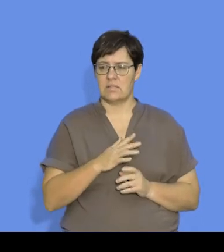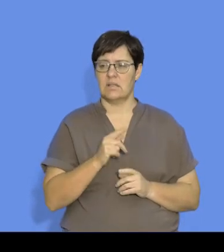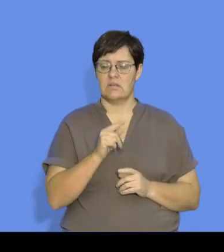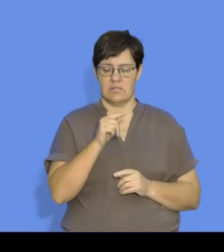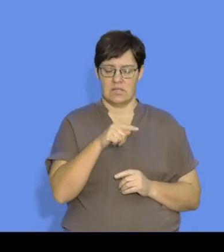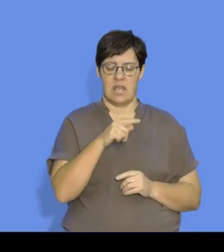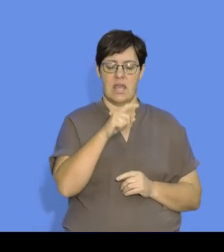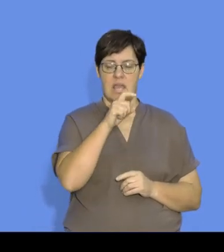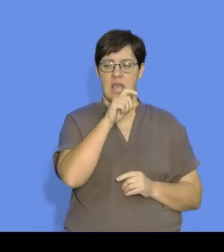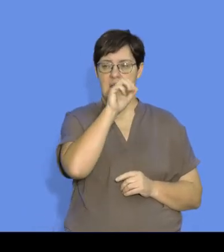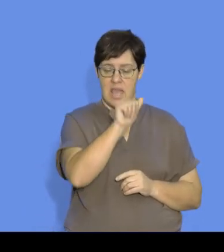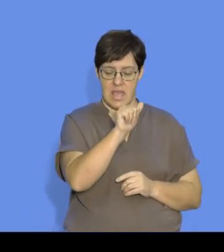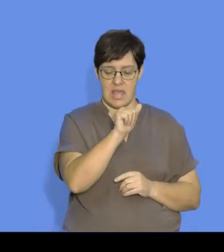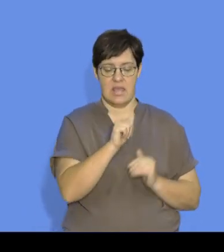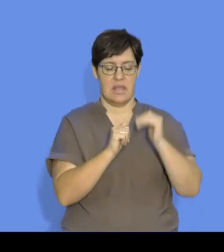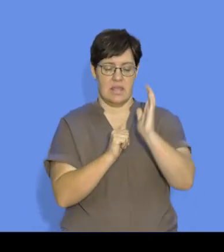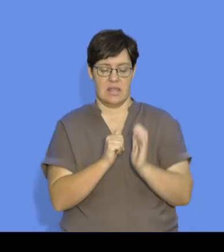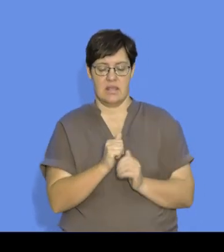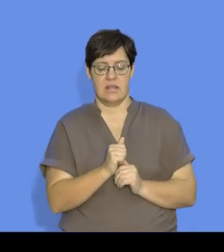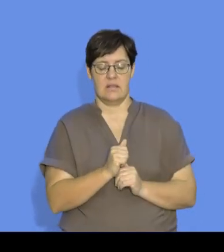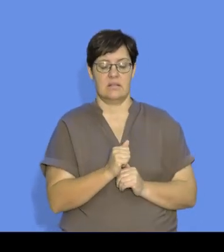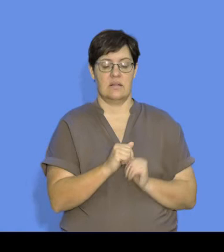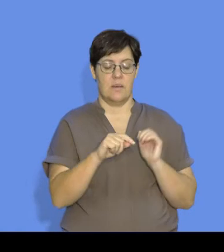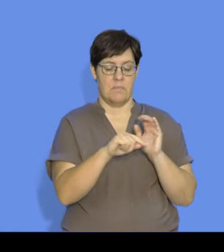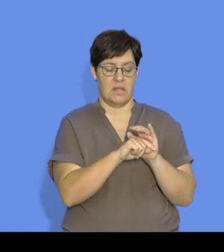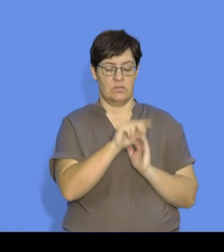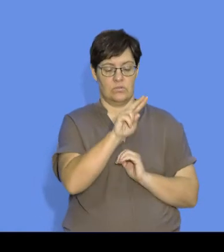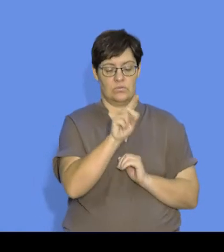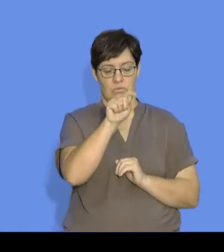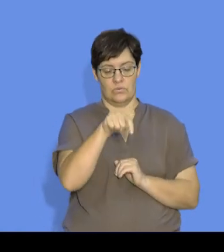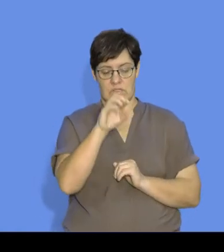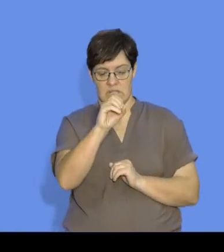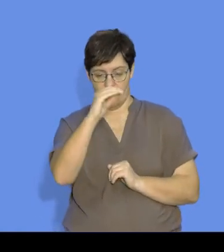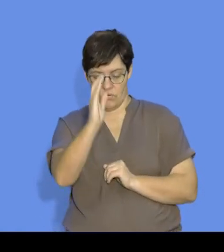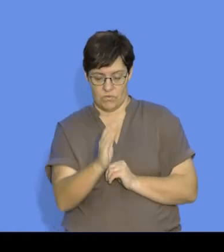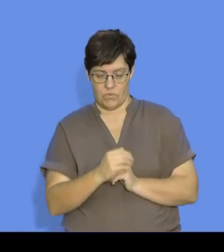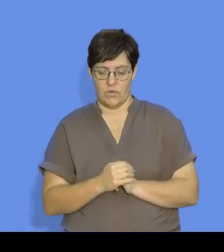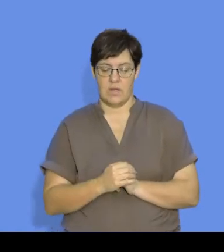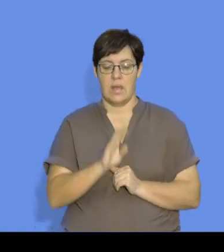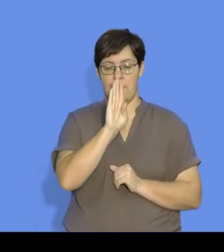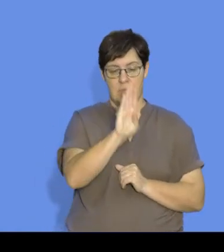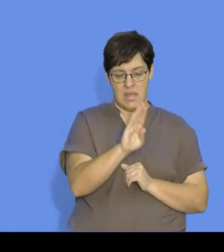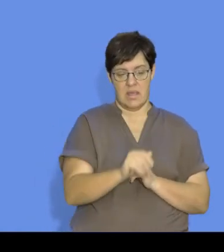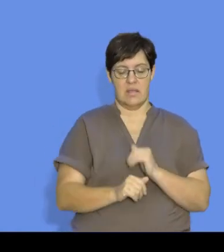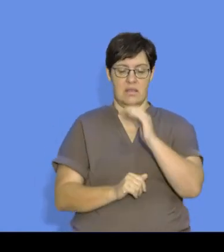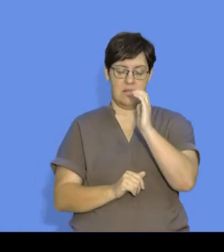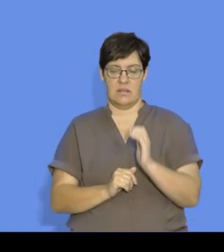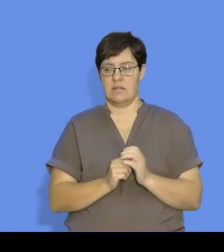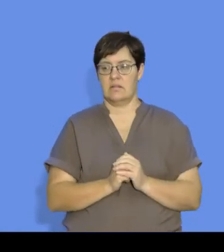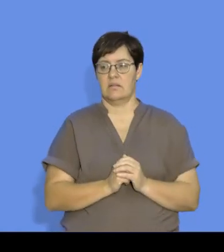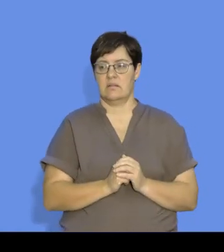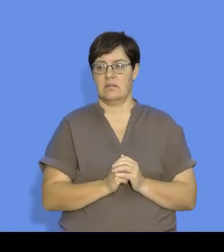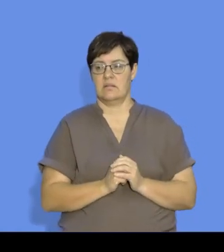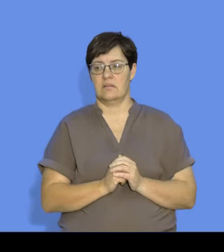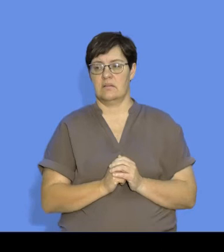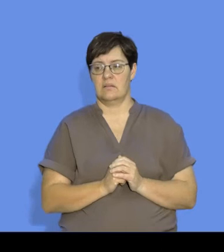coordinate. So it means you'll say A is minus 2 and 0, and then you say B